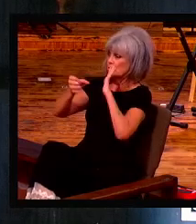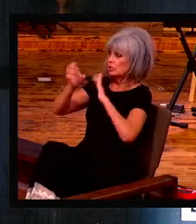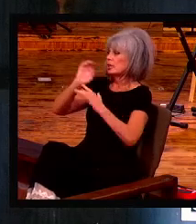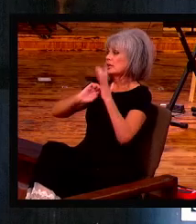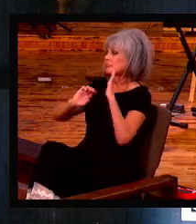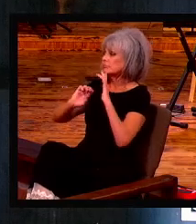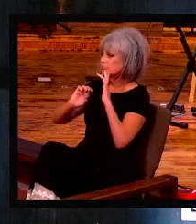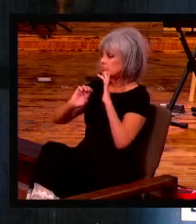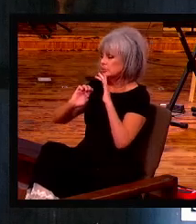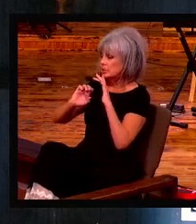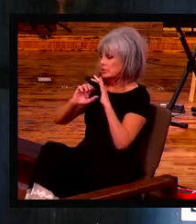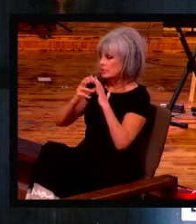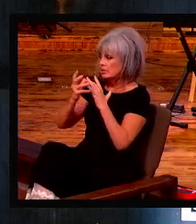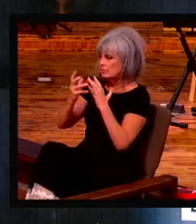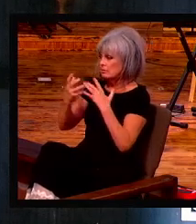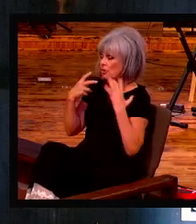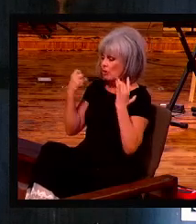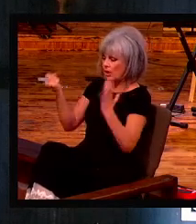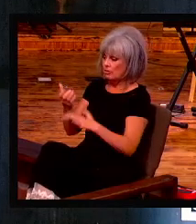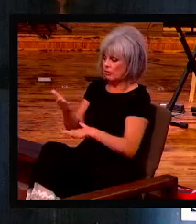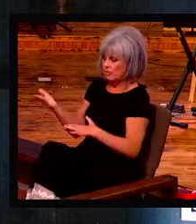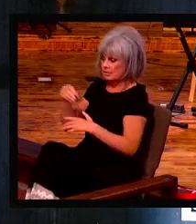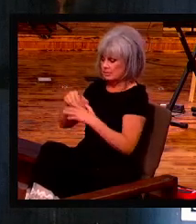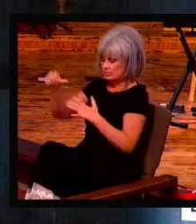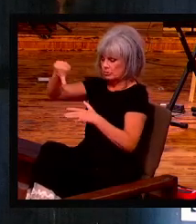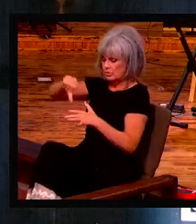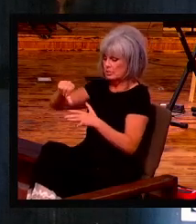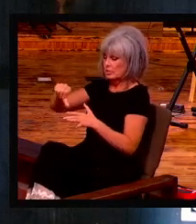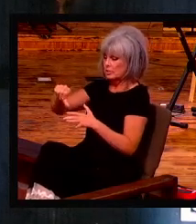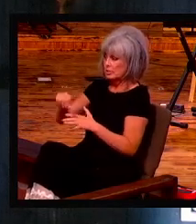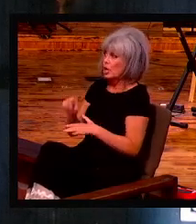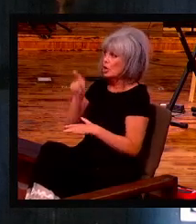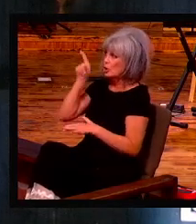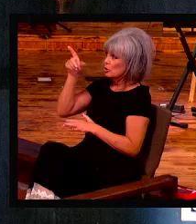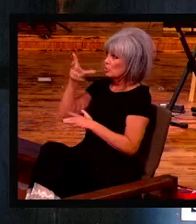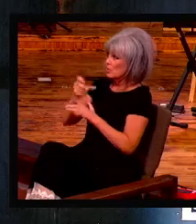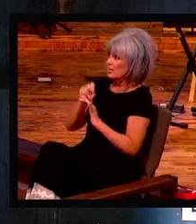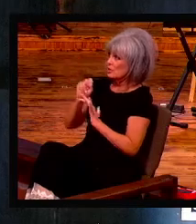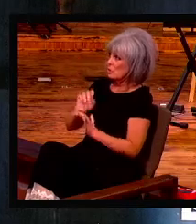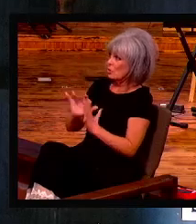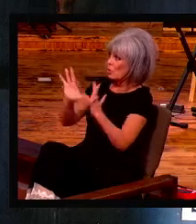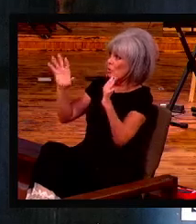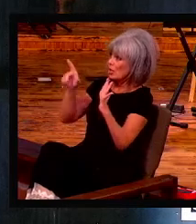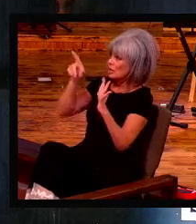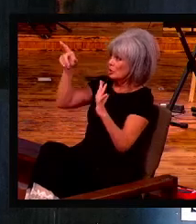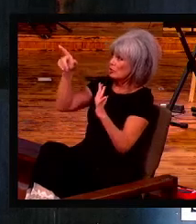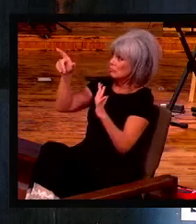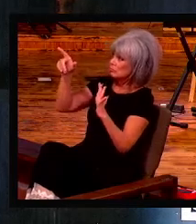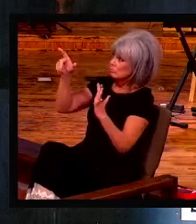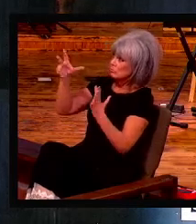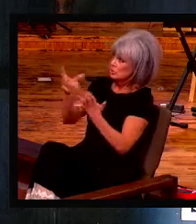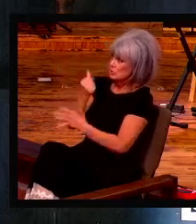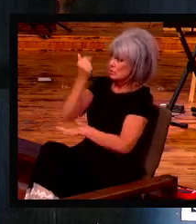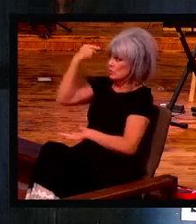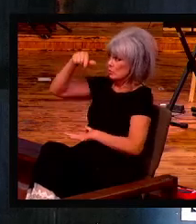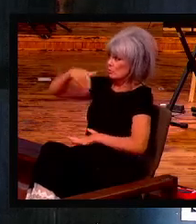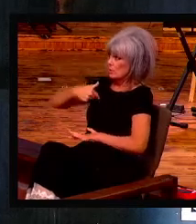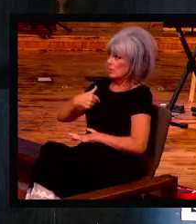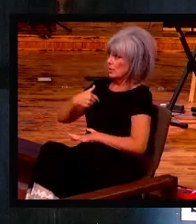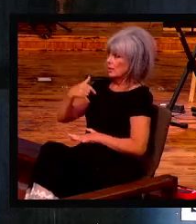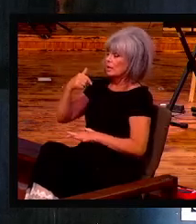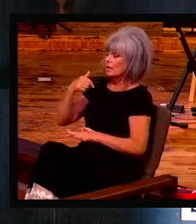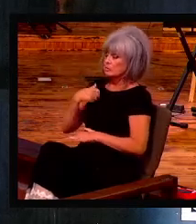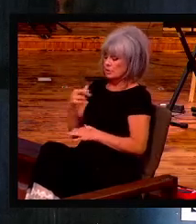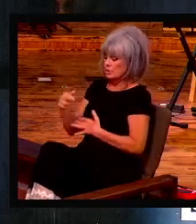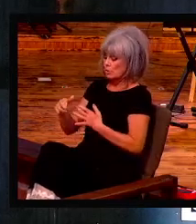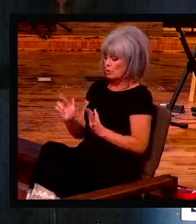this type of dedication, but you get all the glory because you got me here, Lord. And I had this moment in the locker room. I was like, wow. And I was so excited. In our